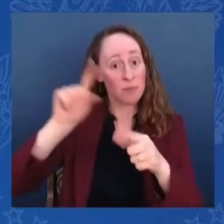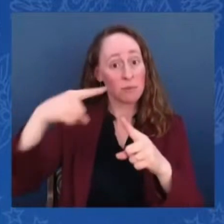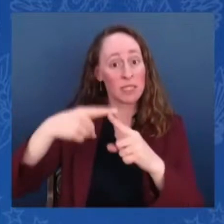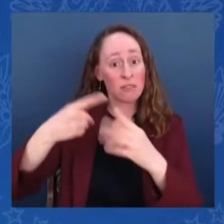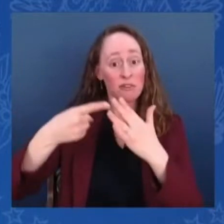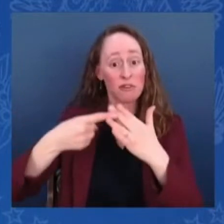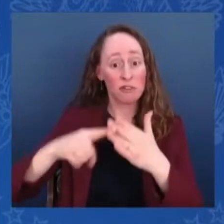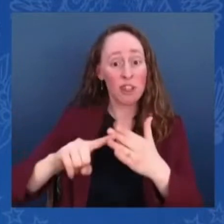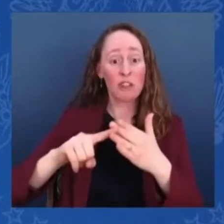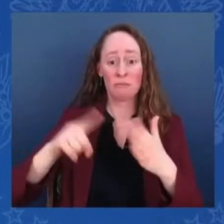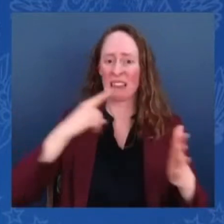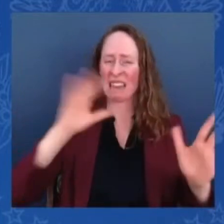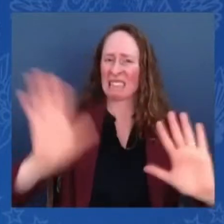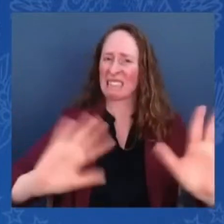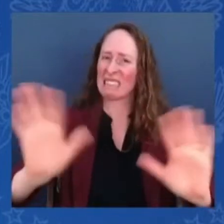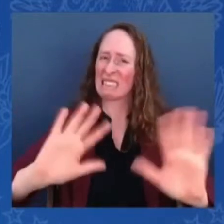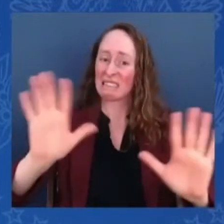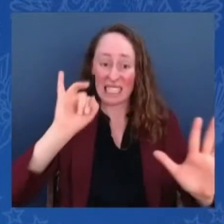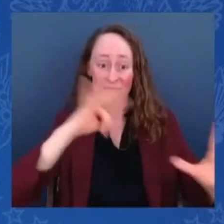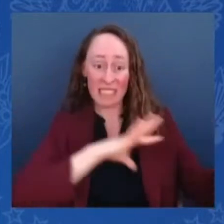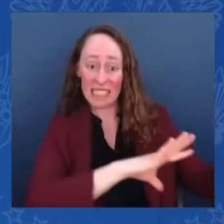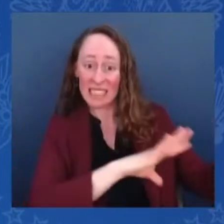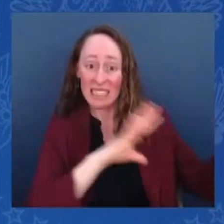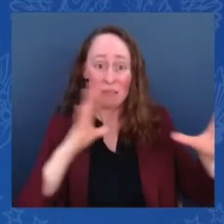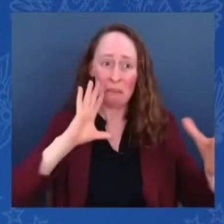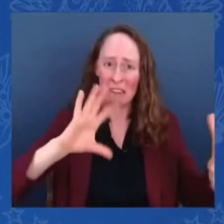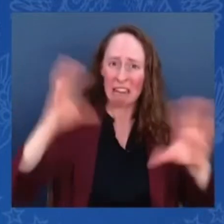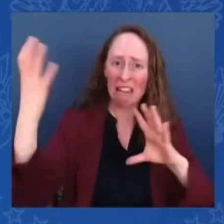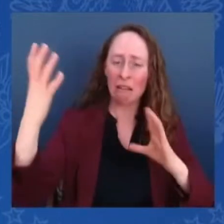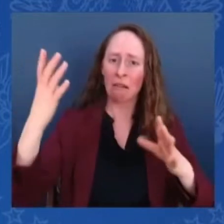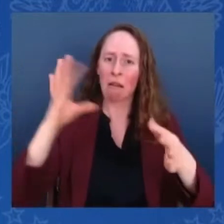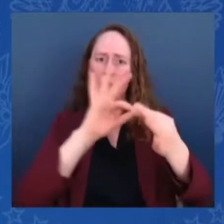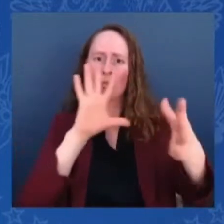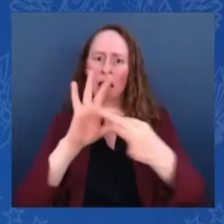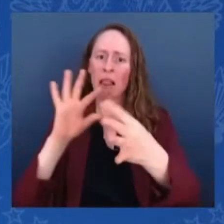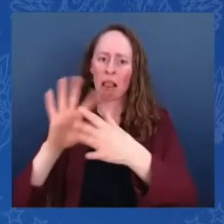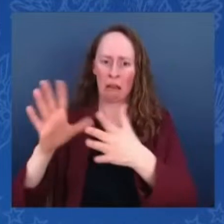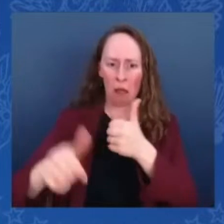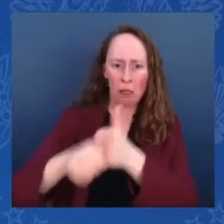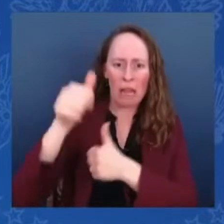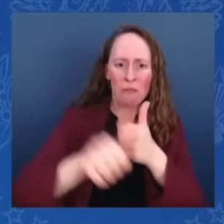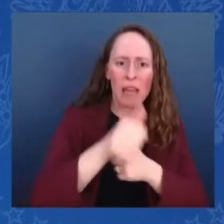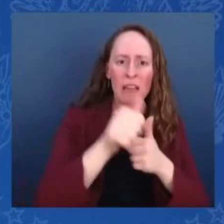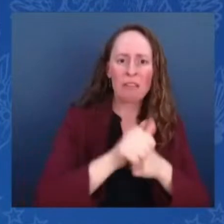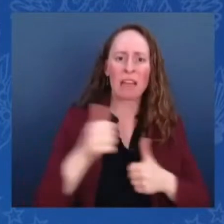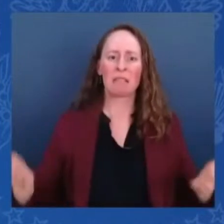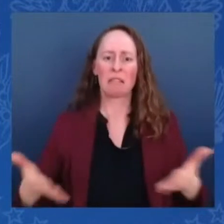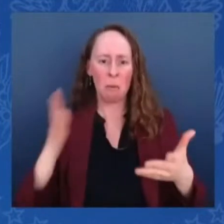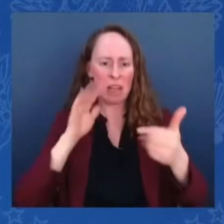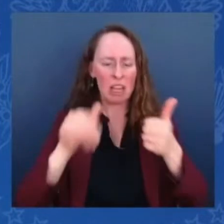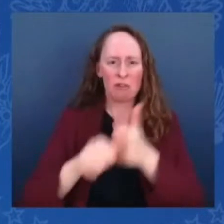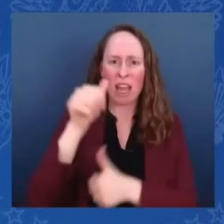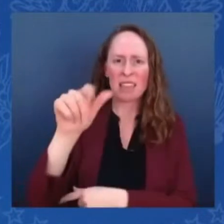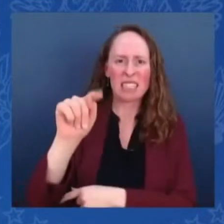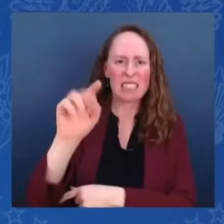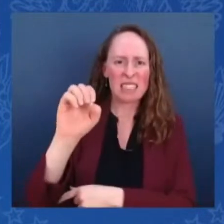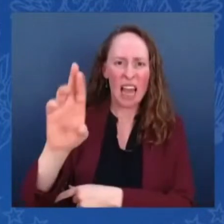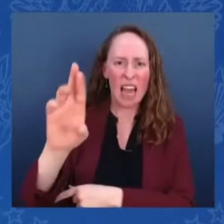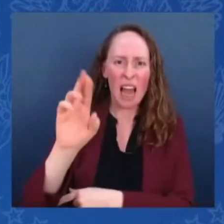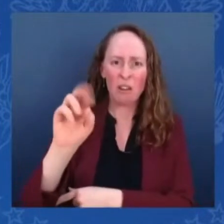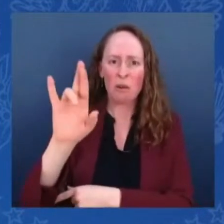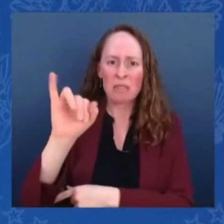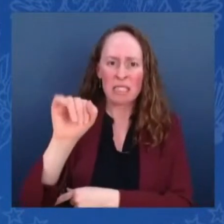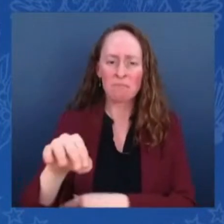to our homeland from foreign directed terrorism out of a safe haven in Afghanistan. Neither has